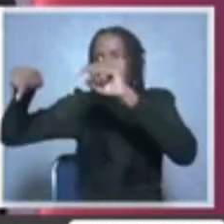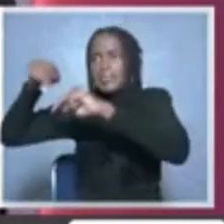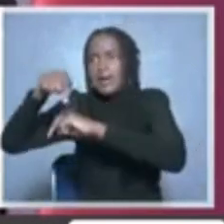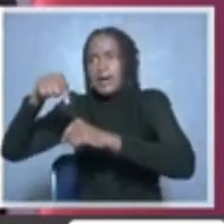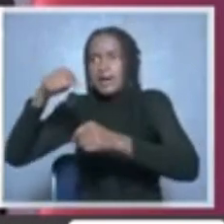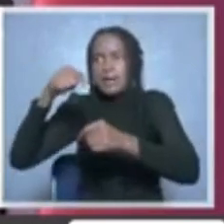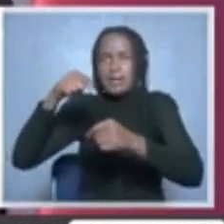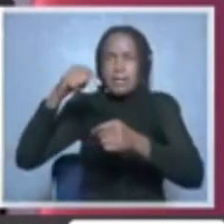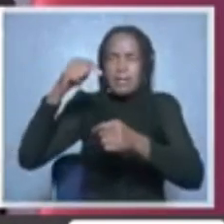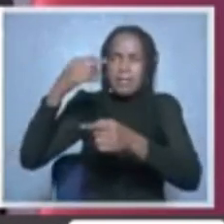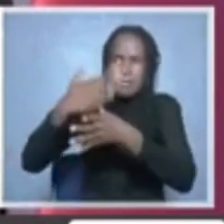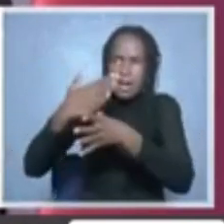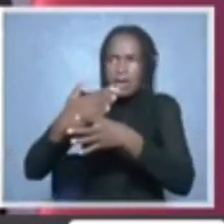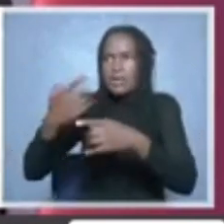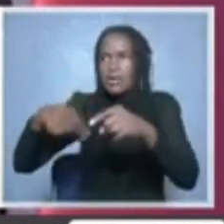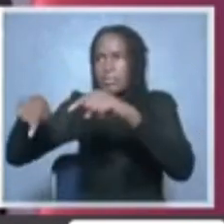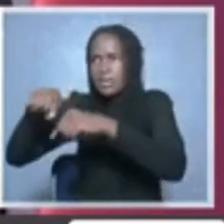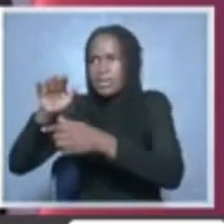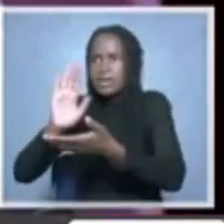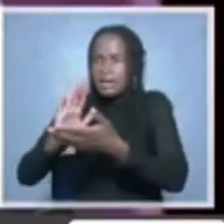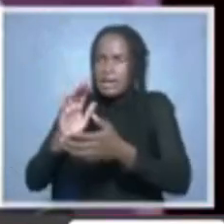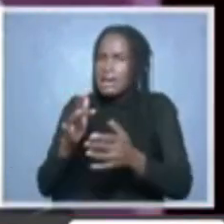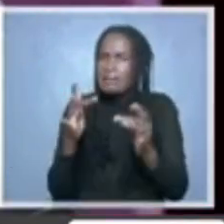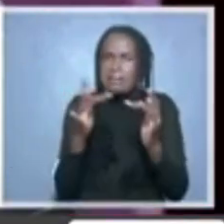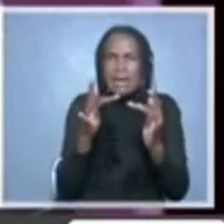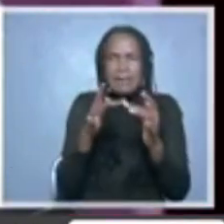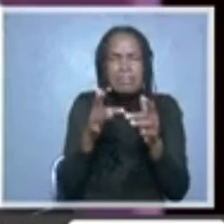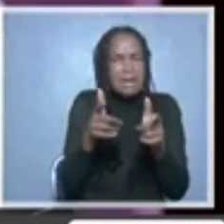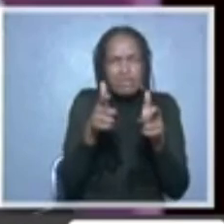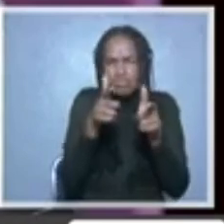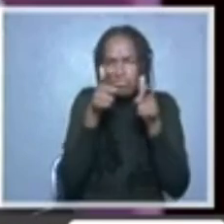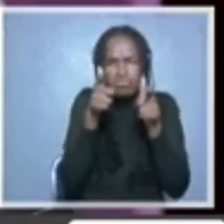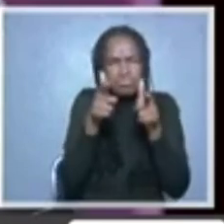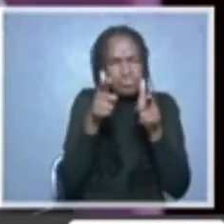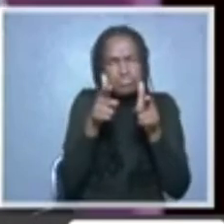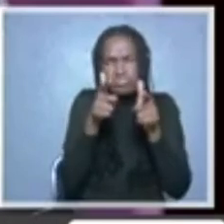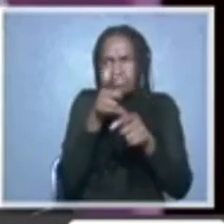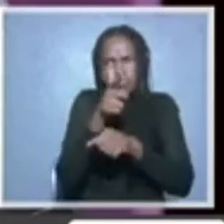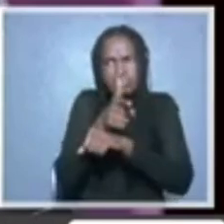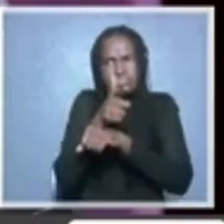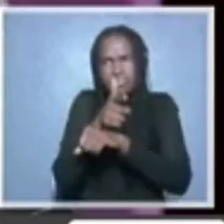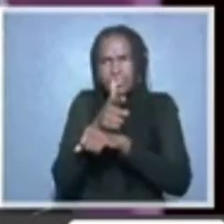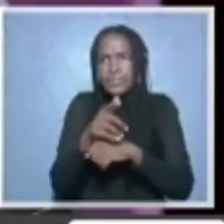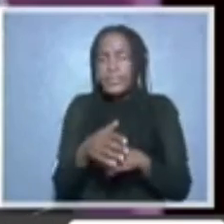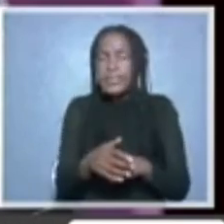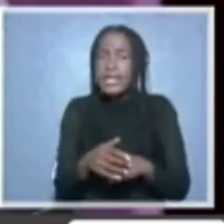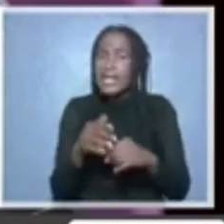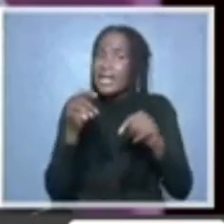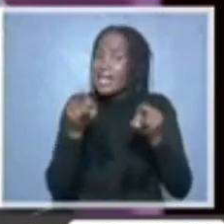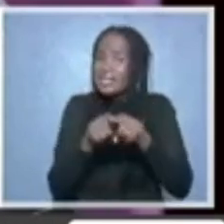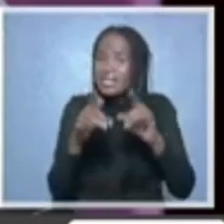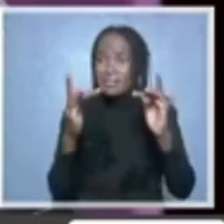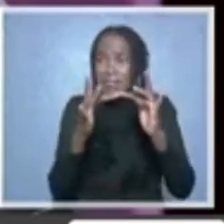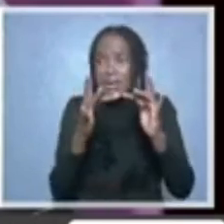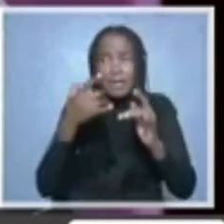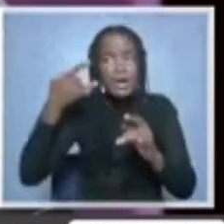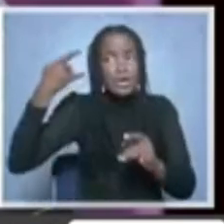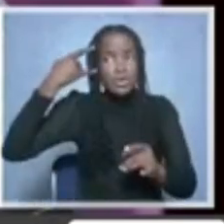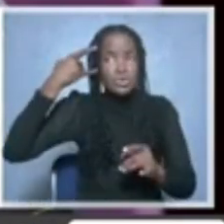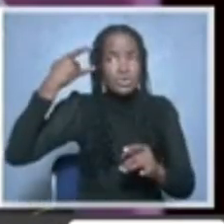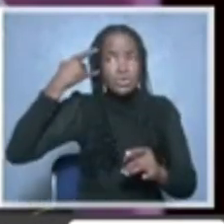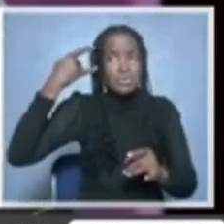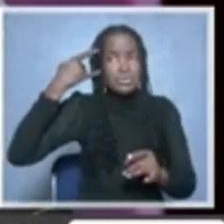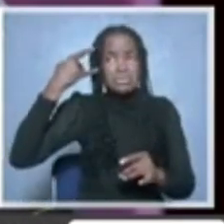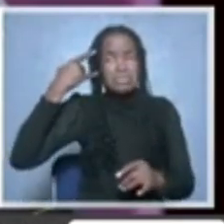have served us in getting our messages across. They've worked wonderful. Like, for instance, just the YouTube connectivity. Literally,